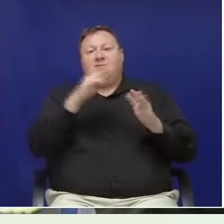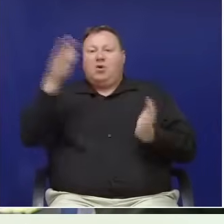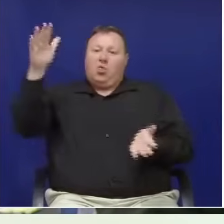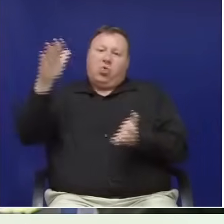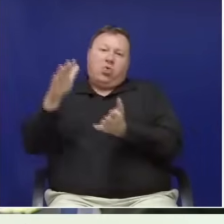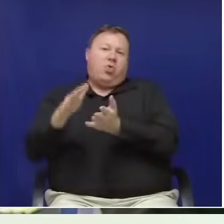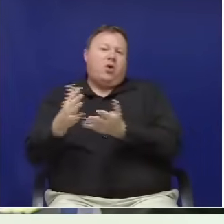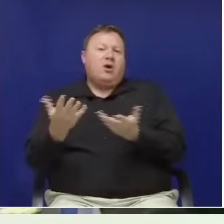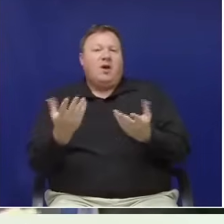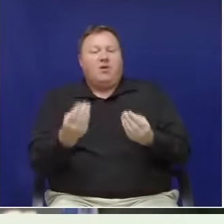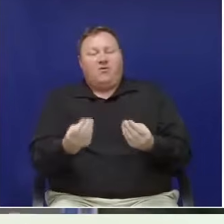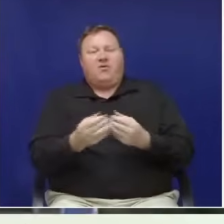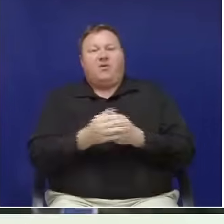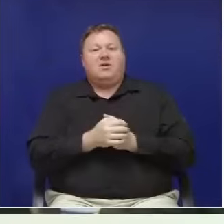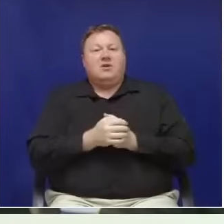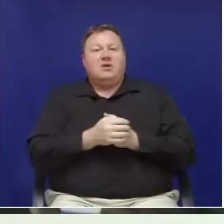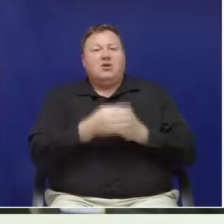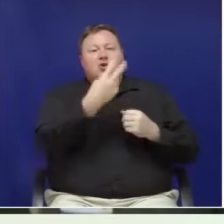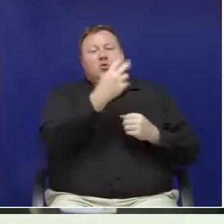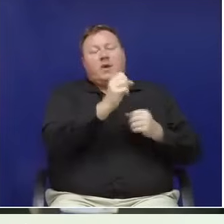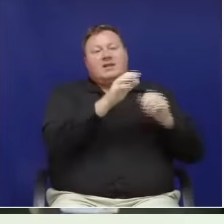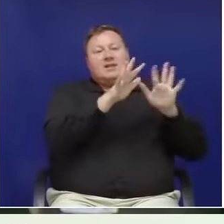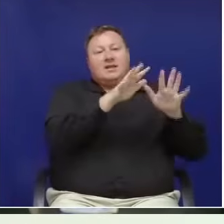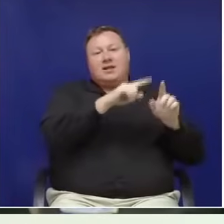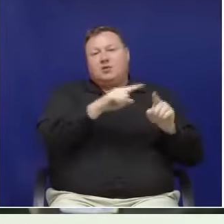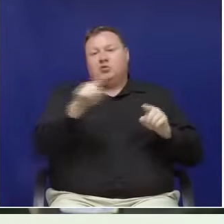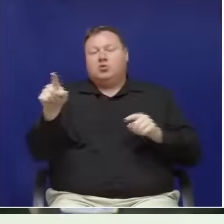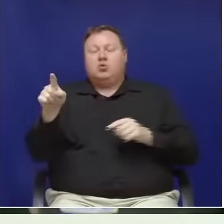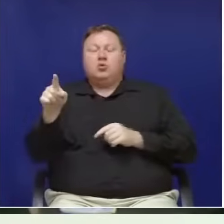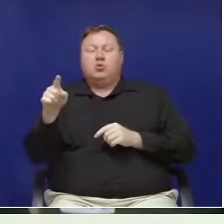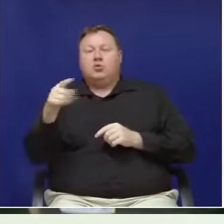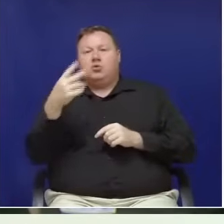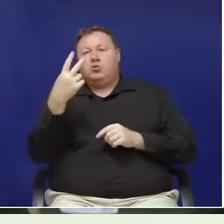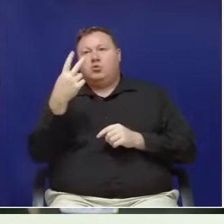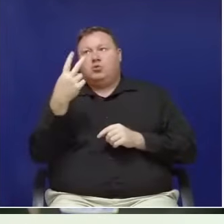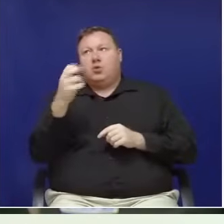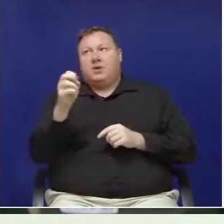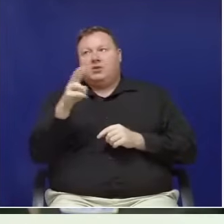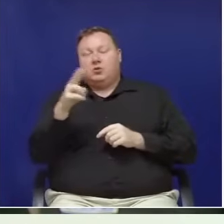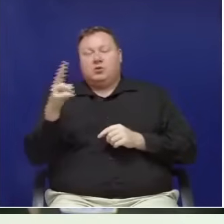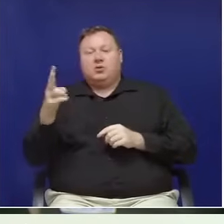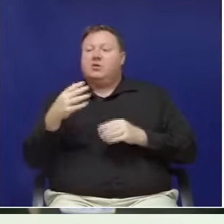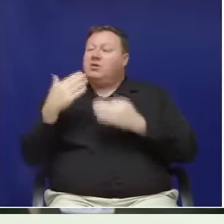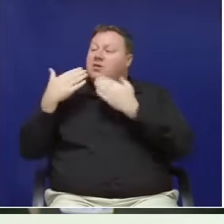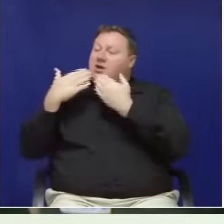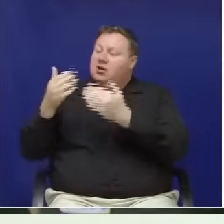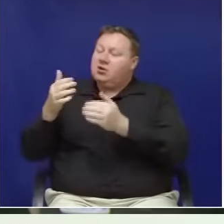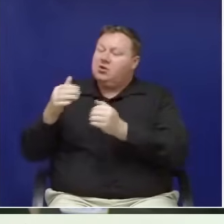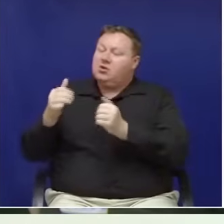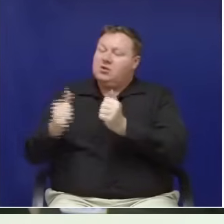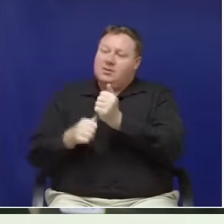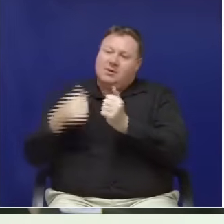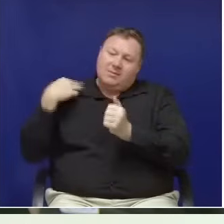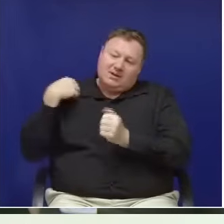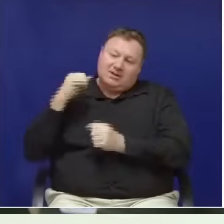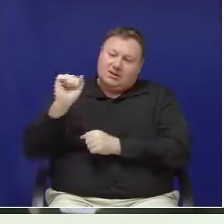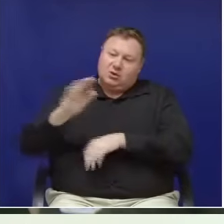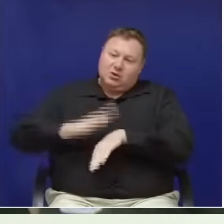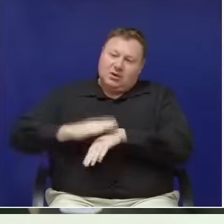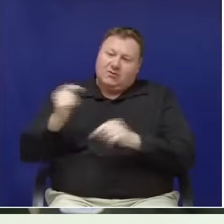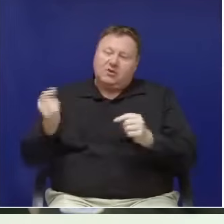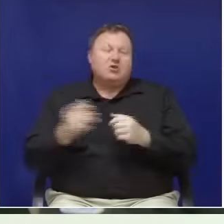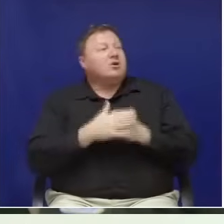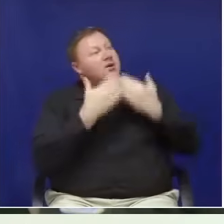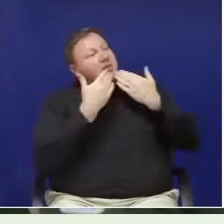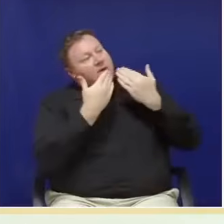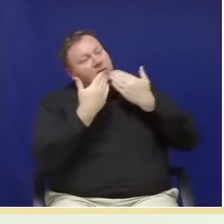of what happened between 2010 and 2022. Thank you, Deputy Minister. Your time has expired. Thank